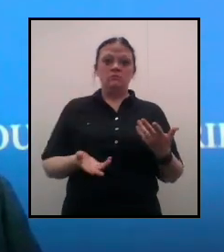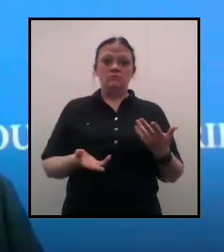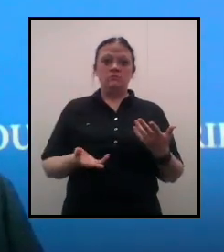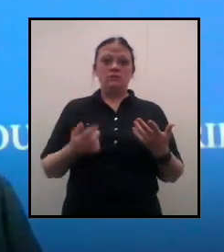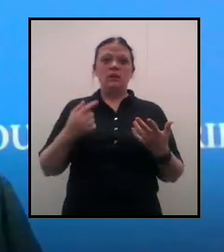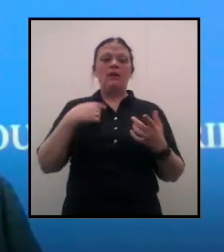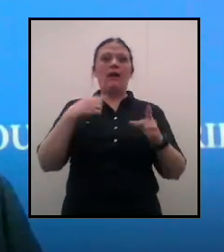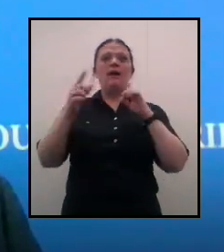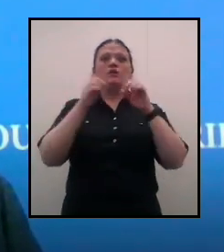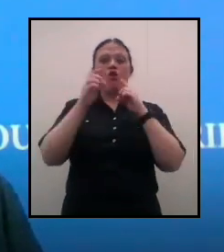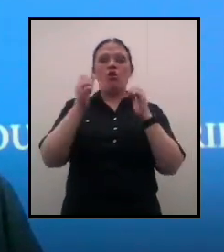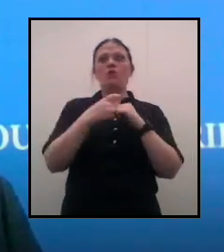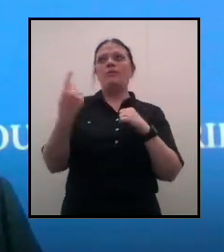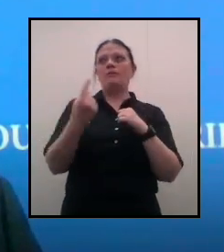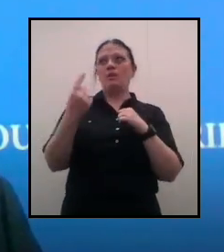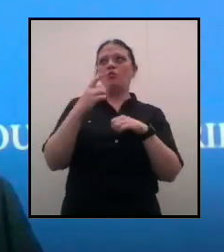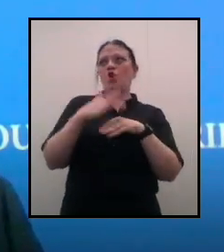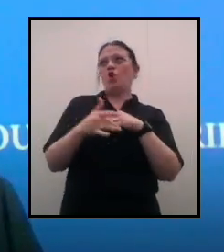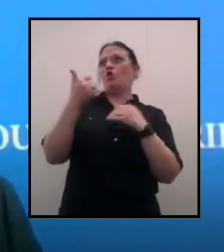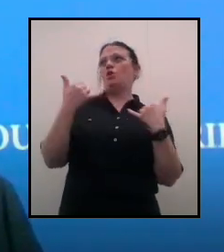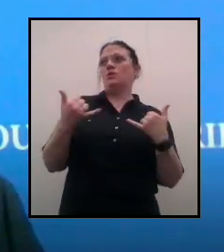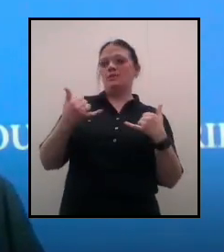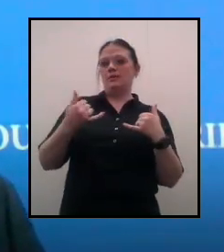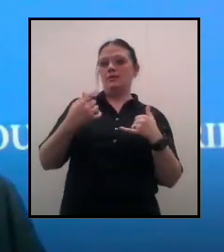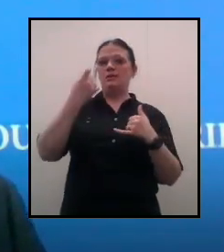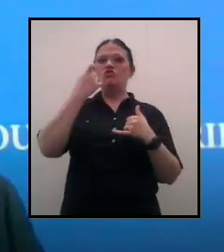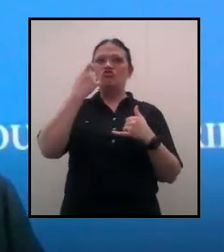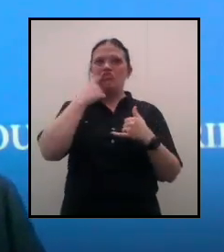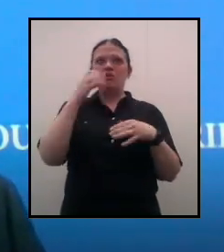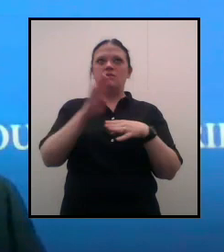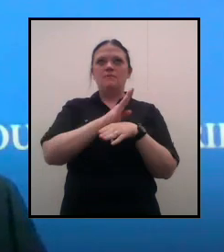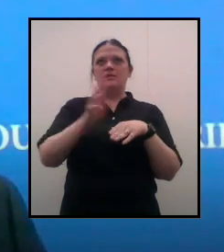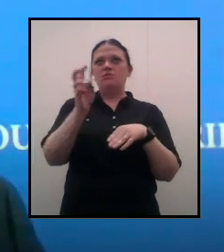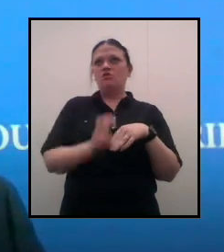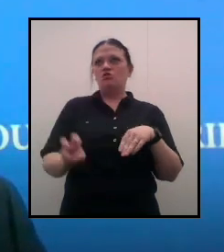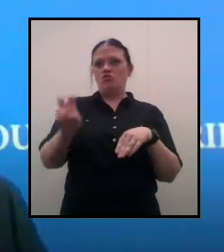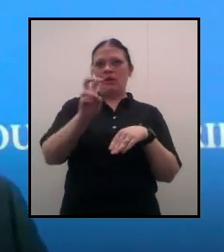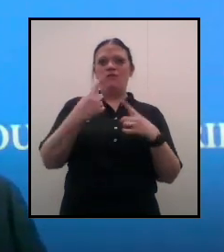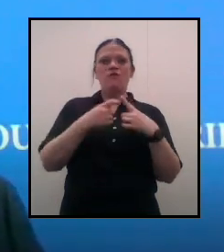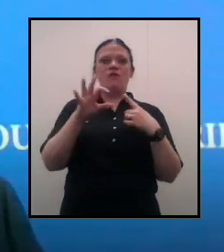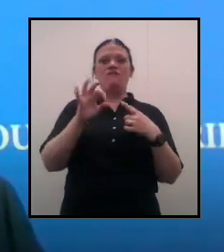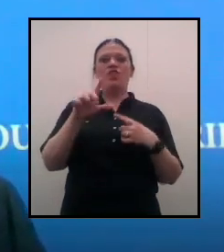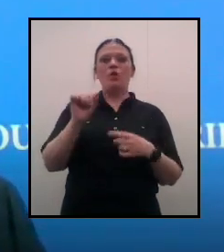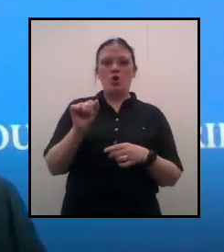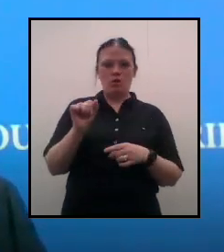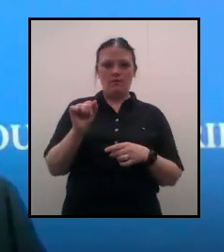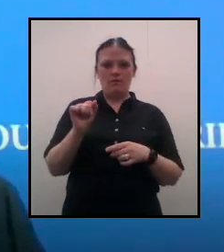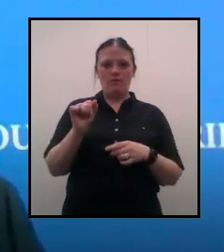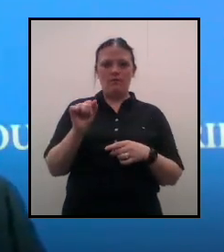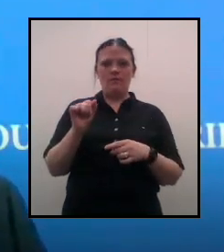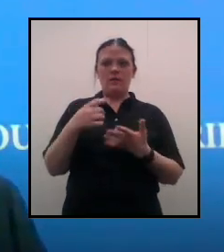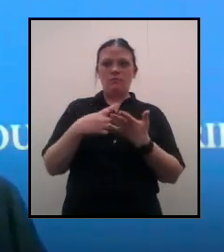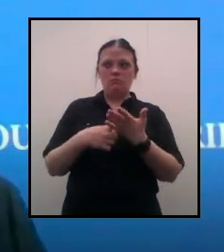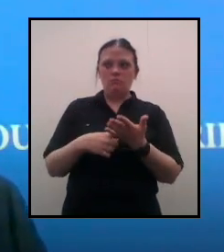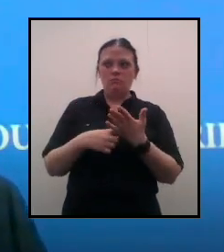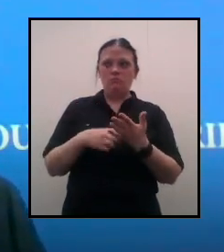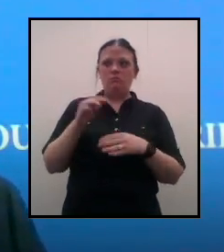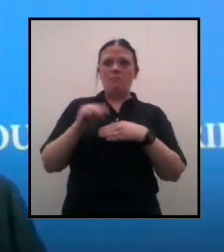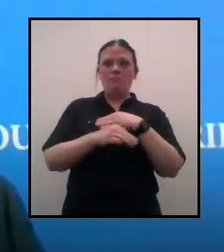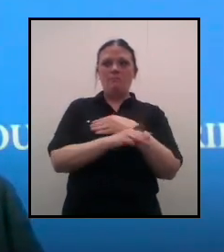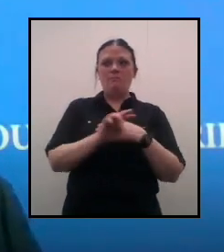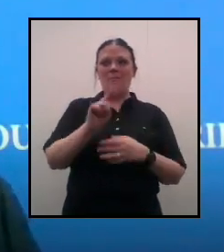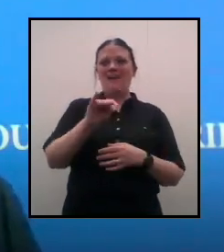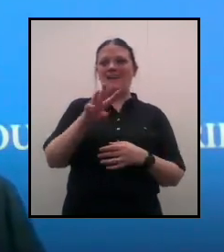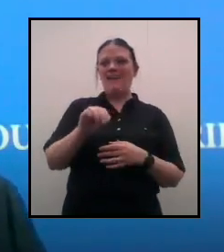I talked to someone earlier today who had just done some business traveling back from Florida and was talking about how Miami is shut